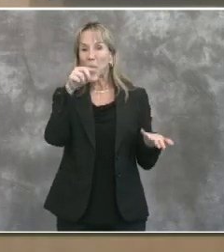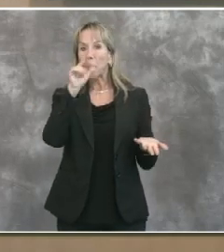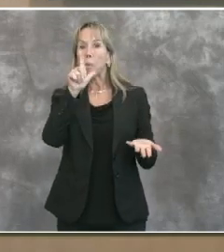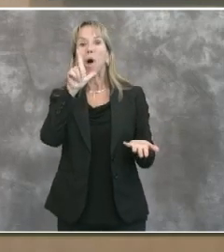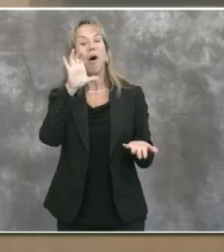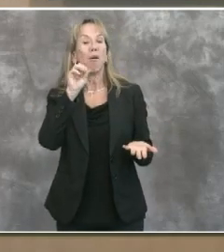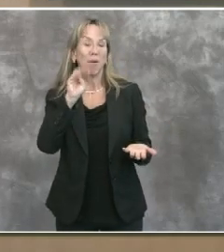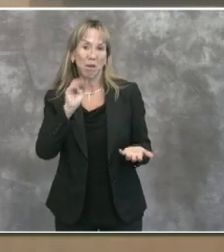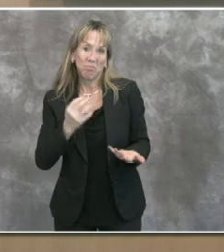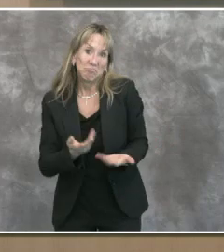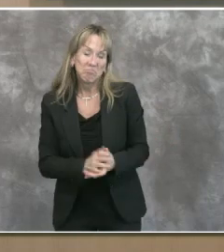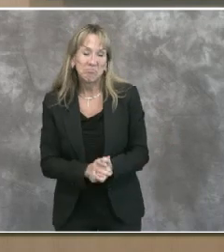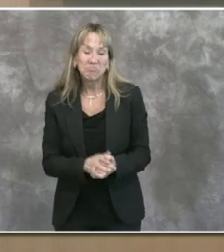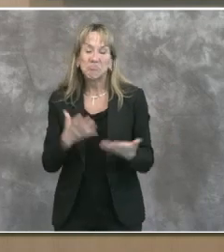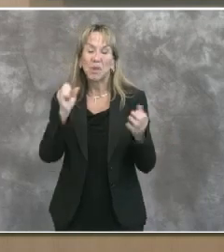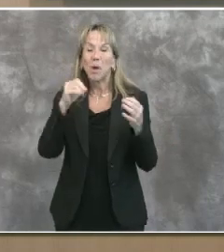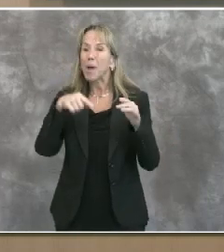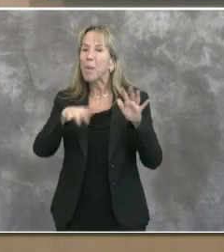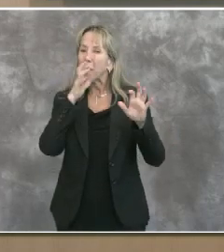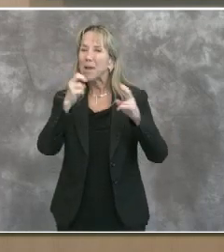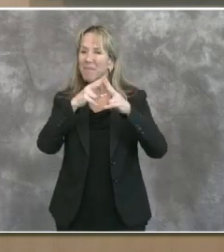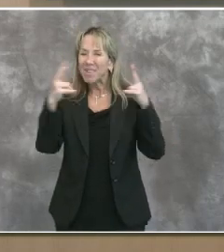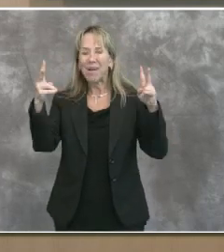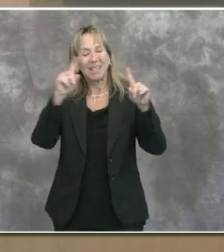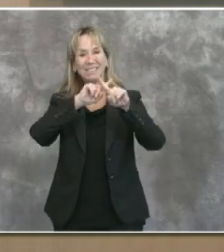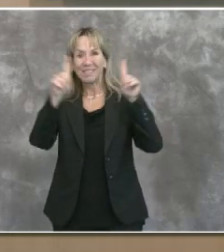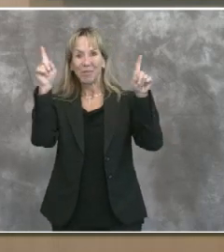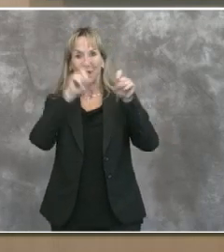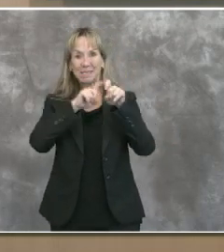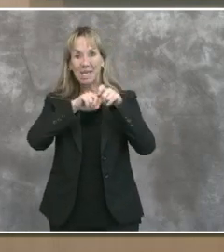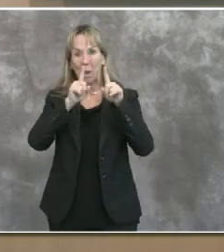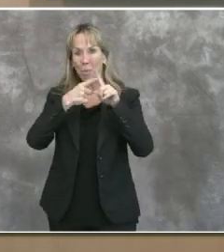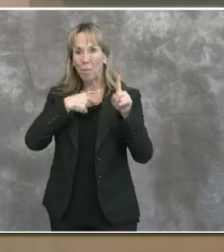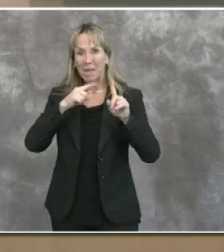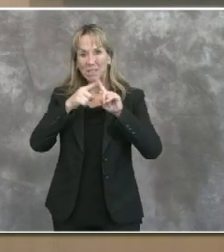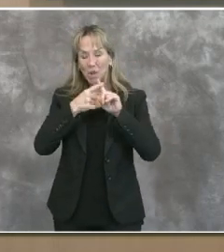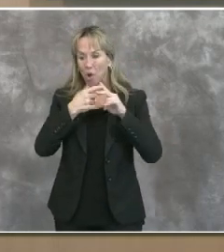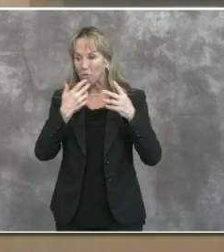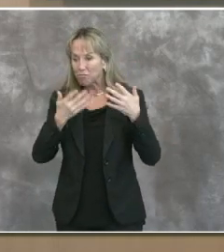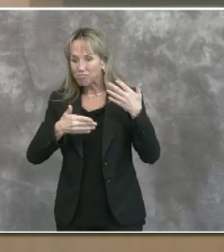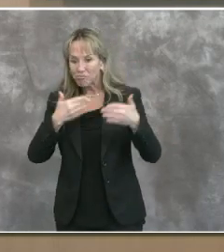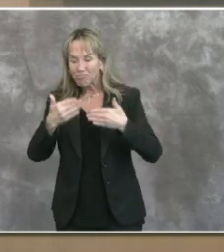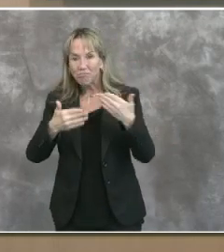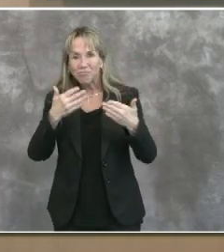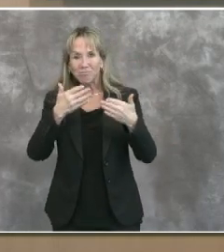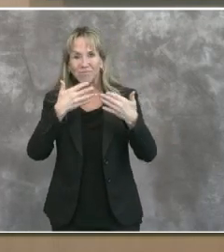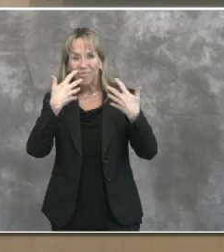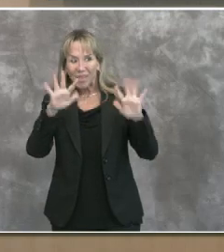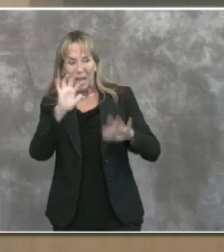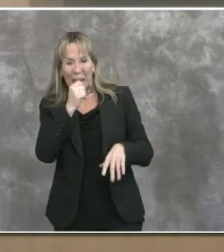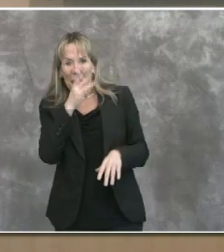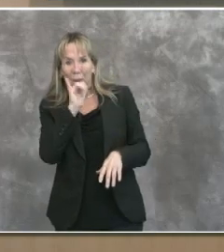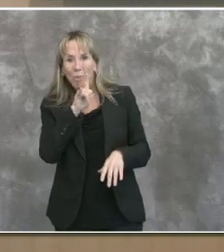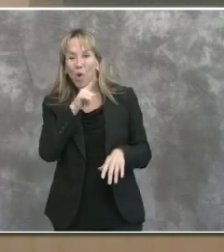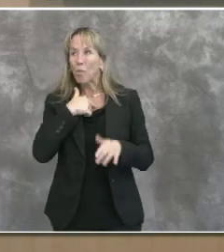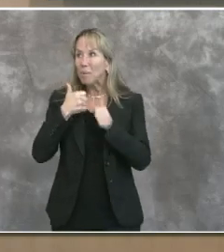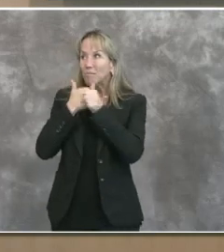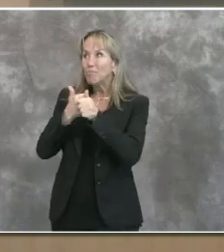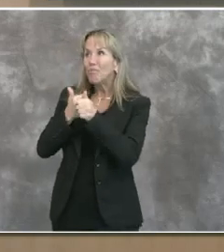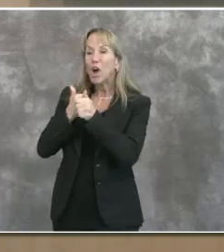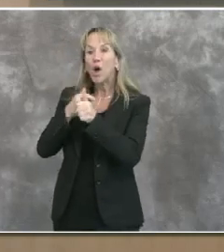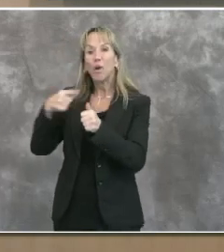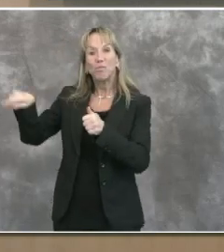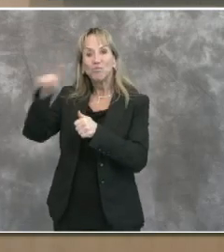This will be a very dynamic and changing period as we come out of this after April and after following the guidance of our